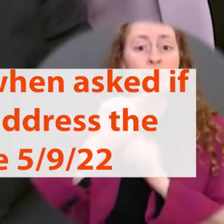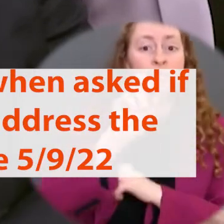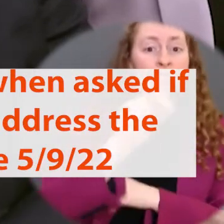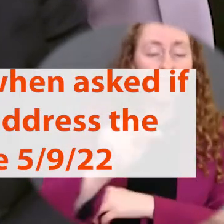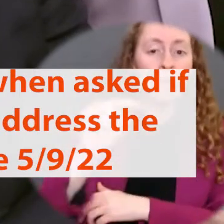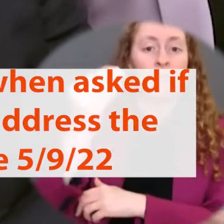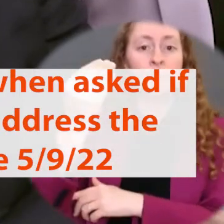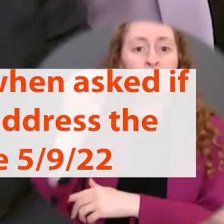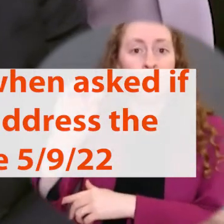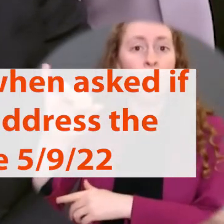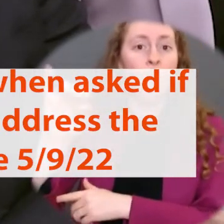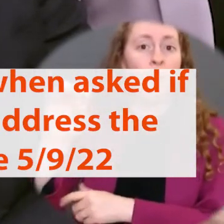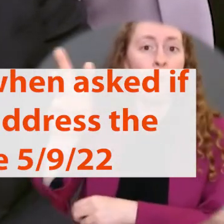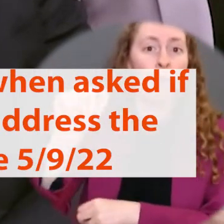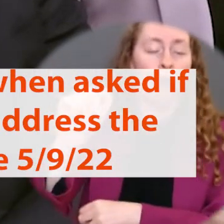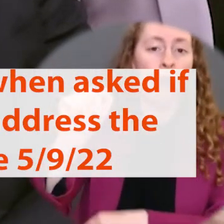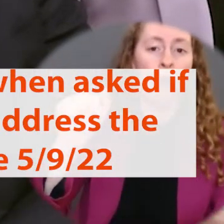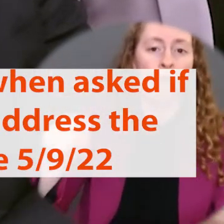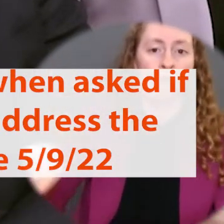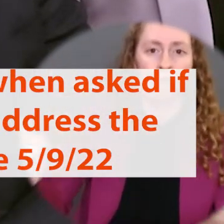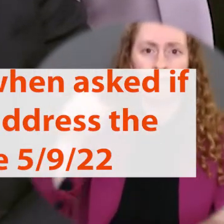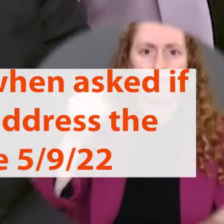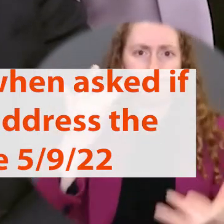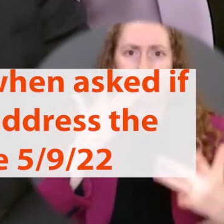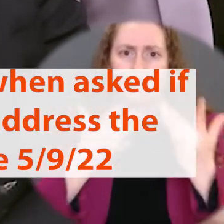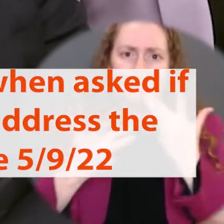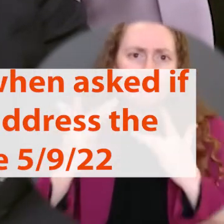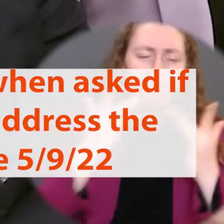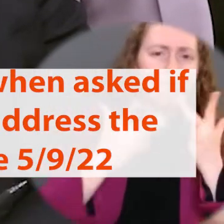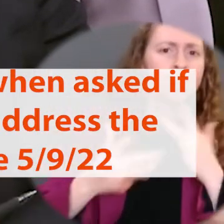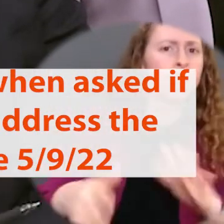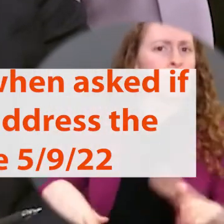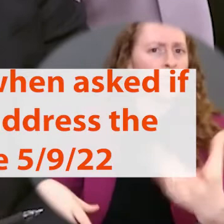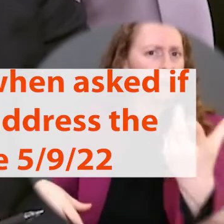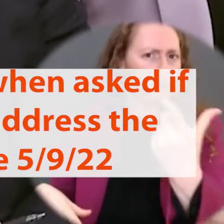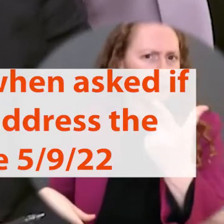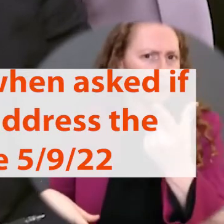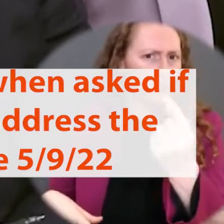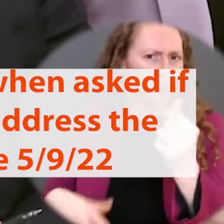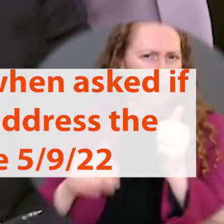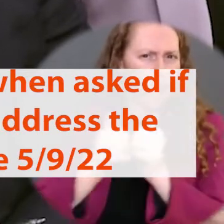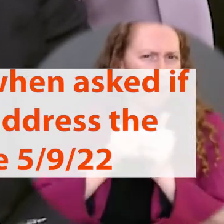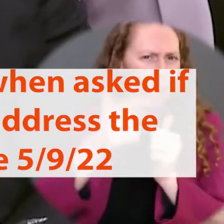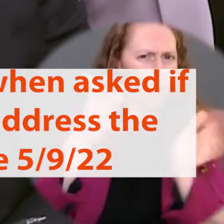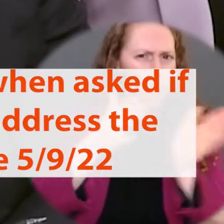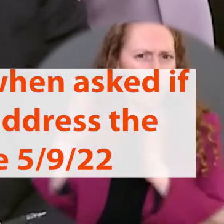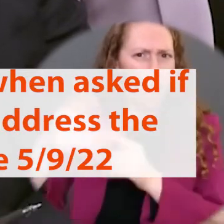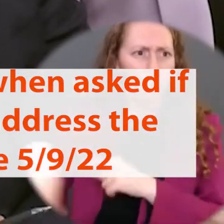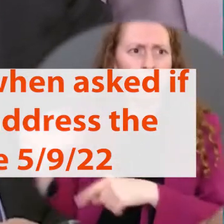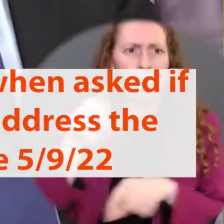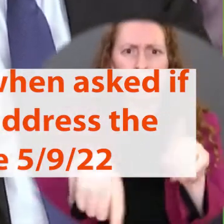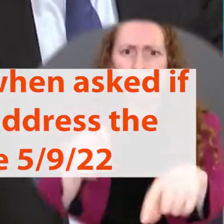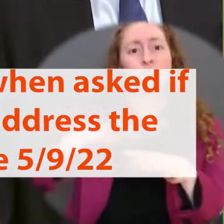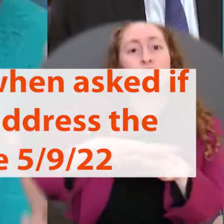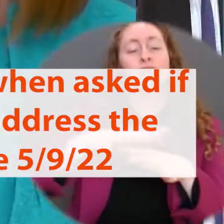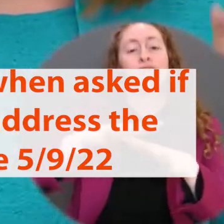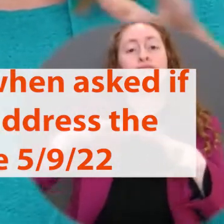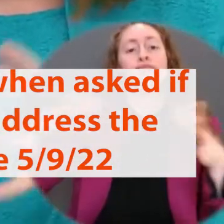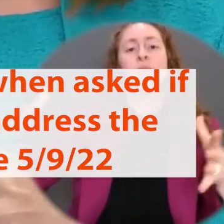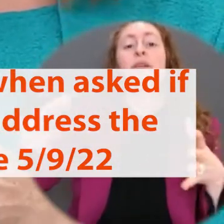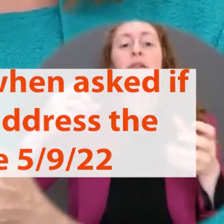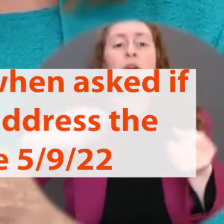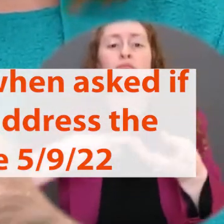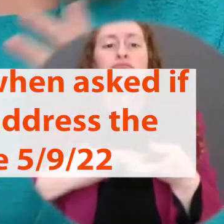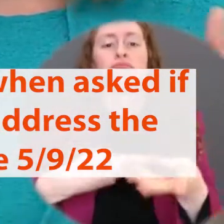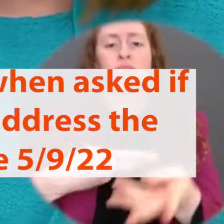This is partly an FDA issue, but it could be a Biden administration issue. I'm just wondering if you guys are planning on taking any steps to help remedy that. Making sure